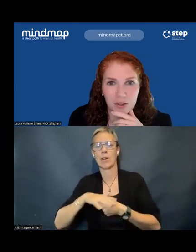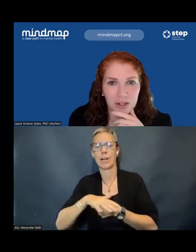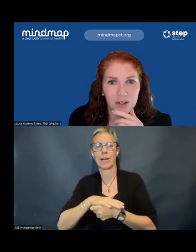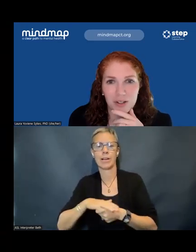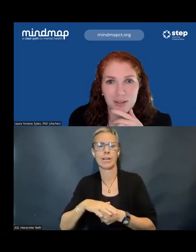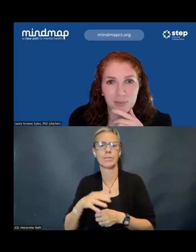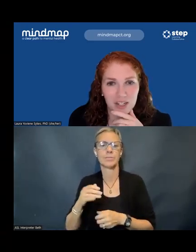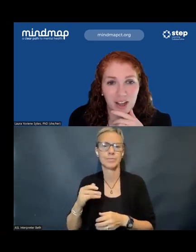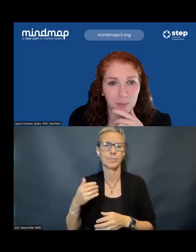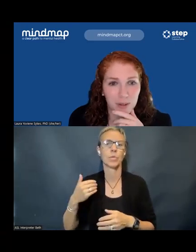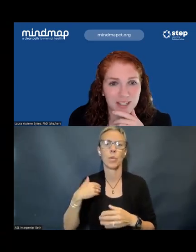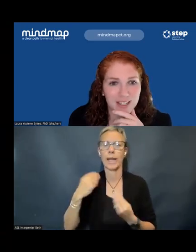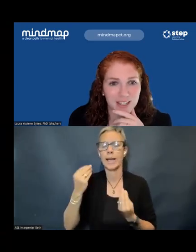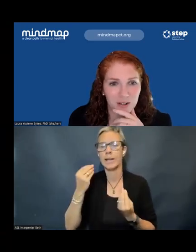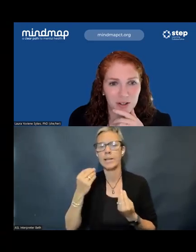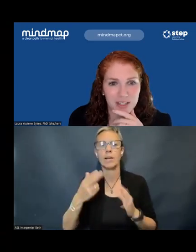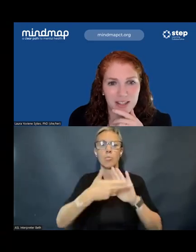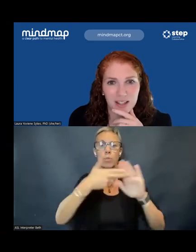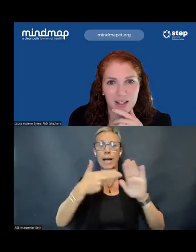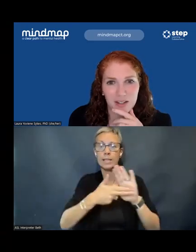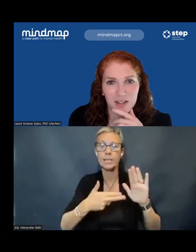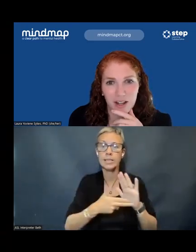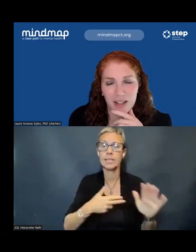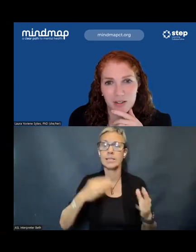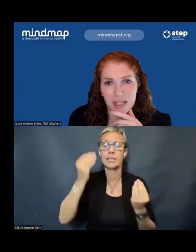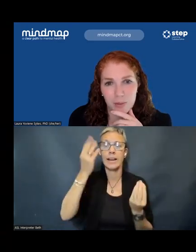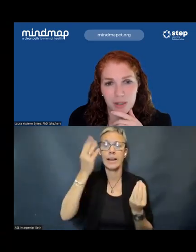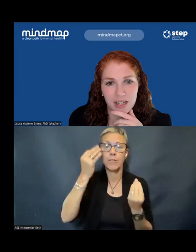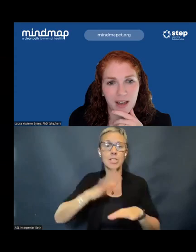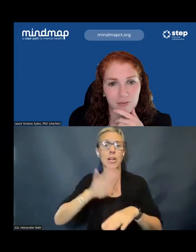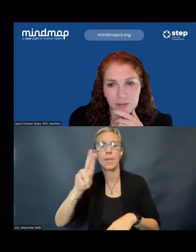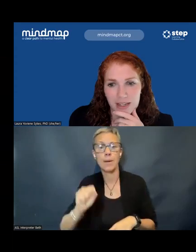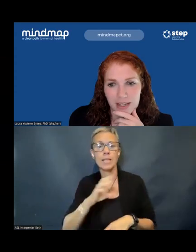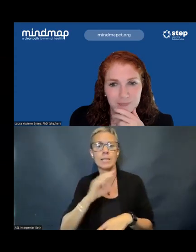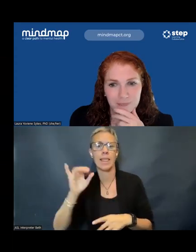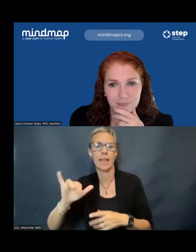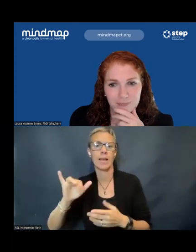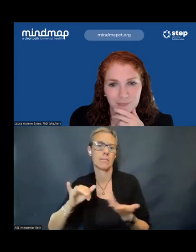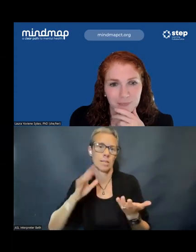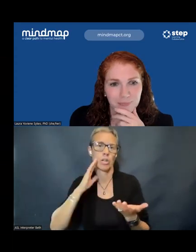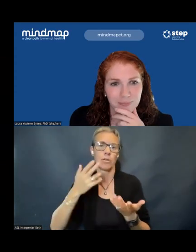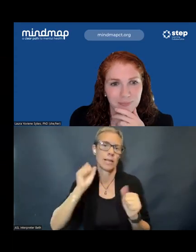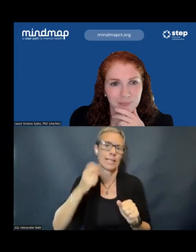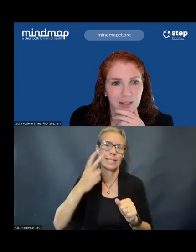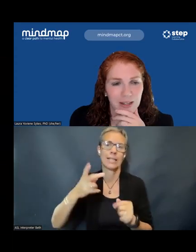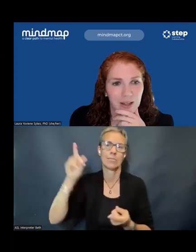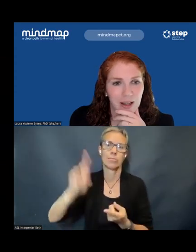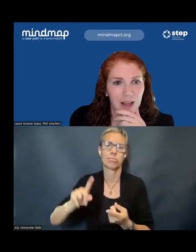branded material and messaging on buses. And here you can see the cutting the DUP in half. Next.